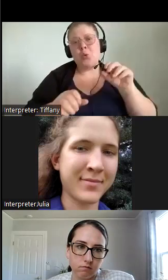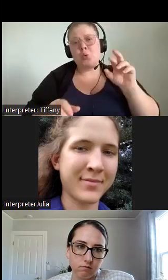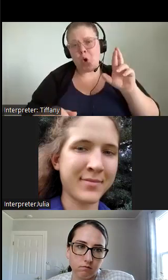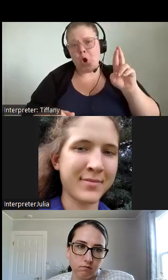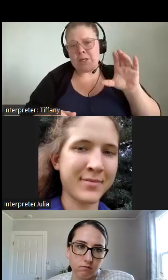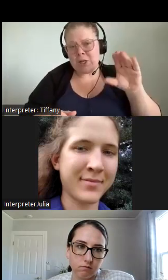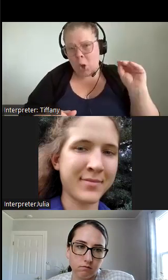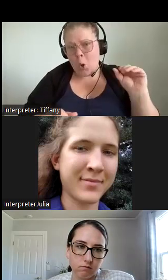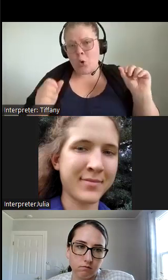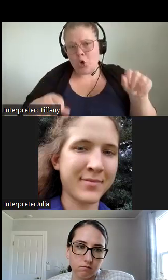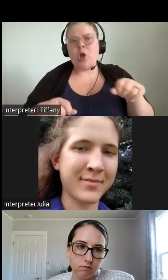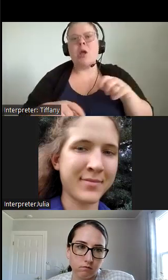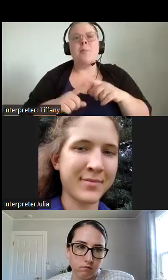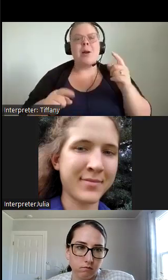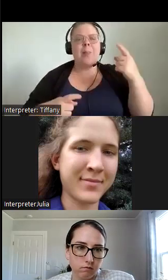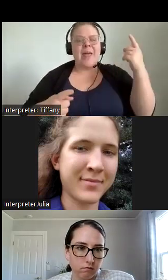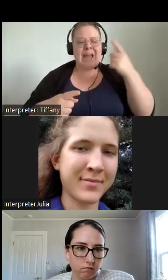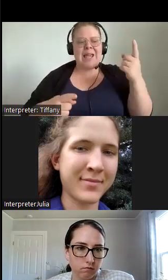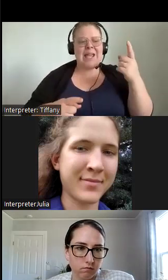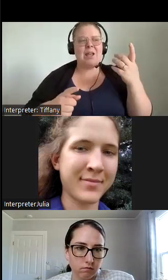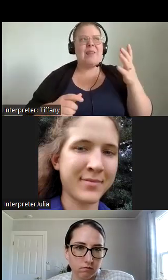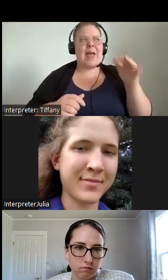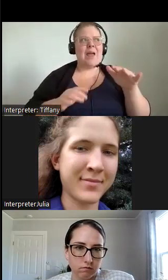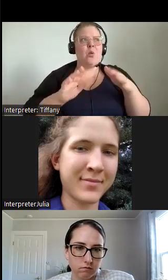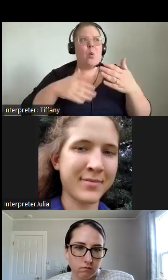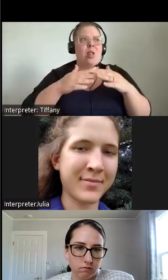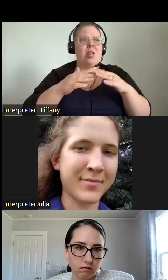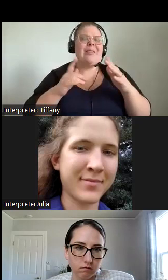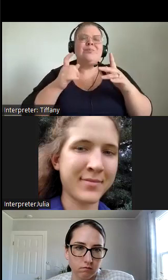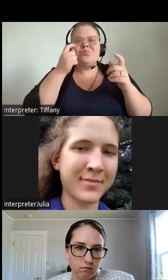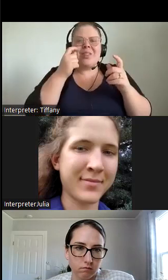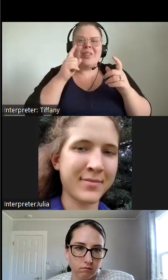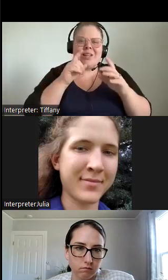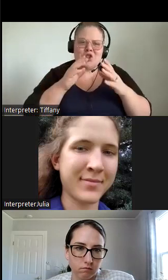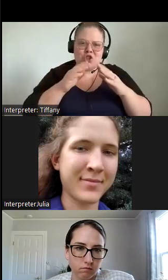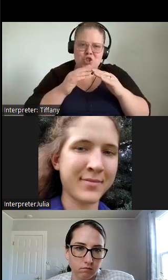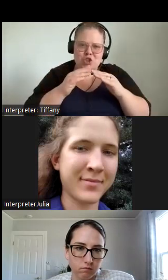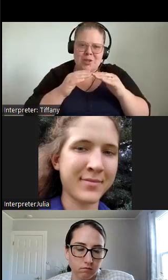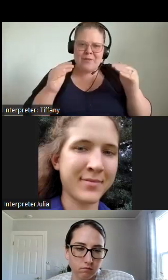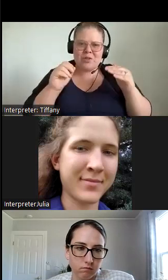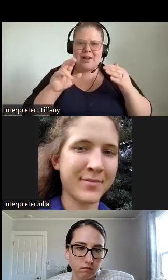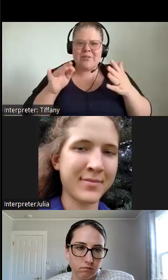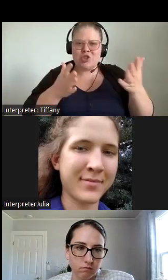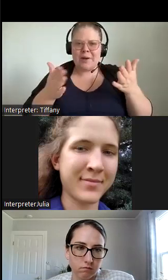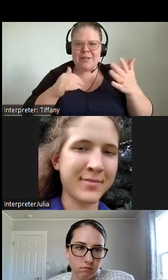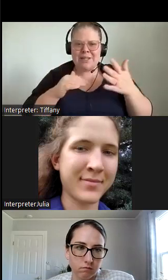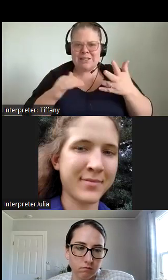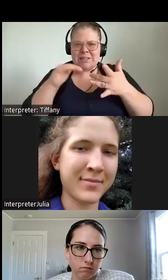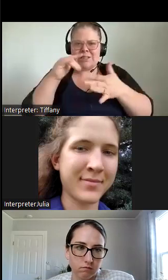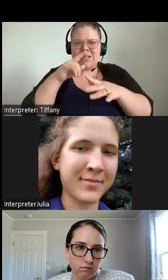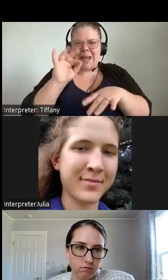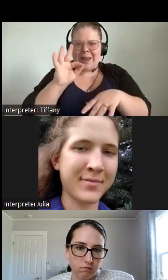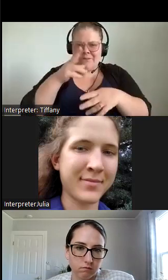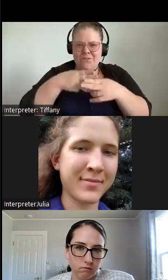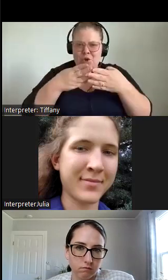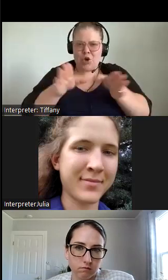what I'm thinking through is that entire level, all those levels of service that are required to be provided by the comprehensive